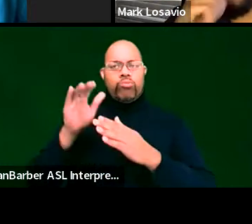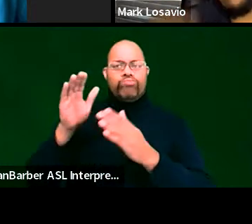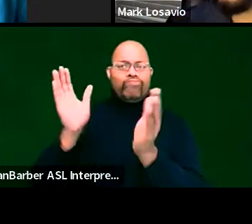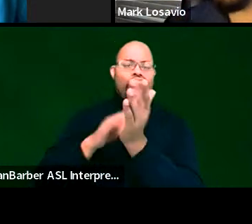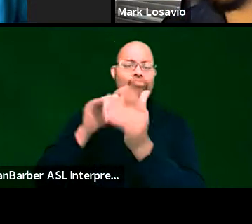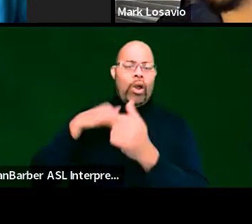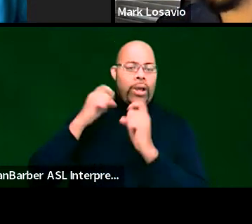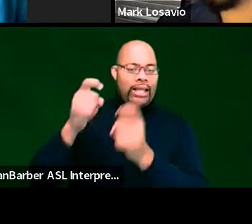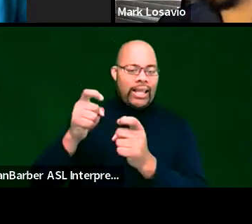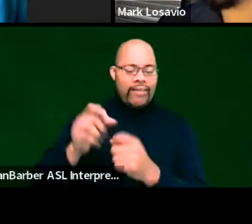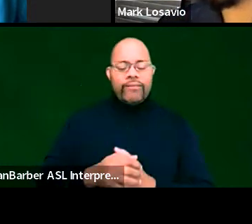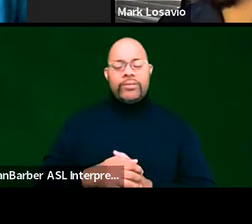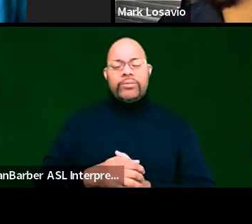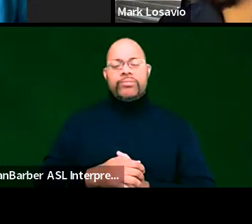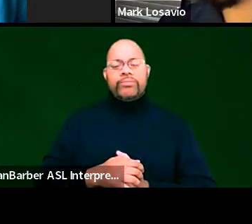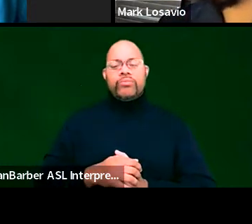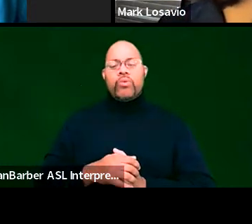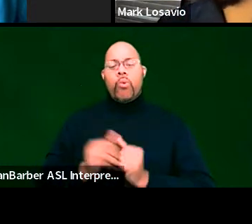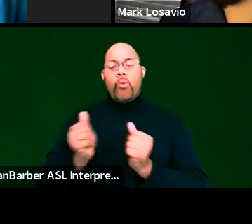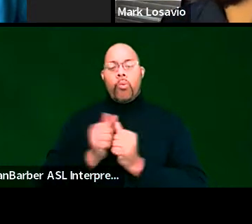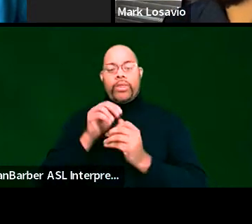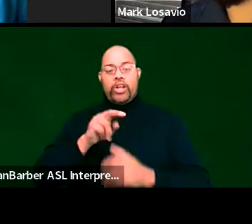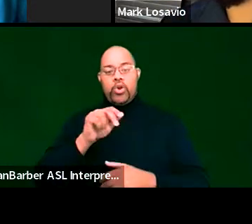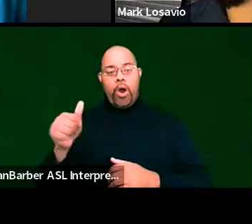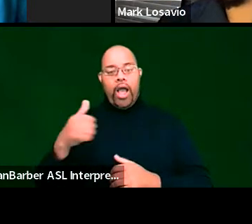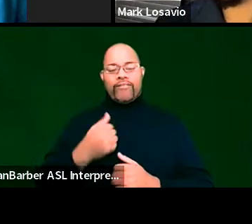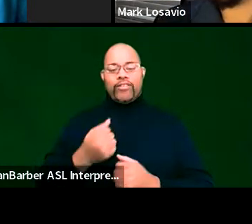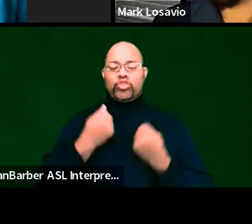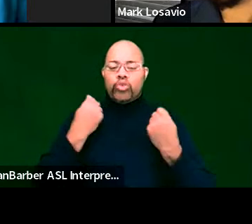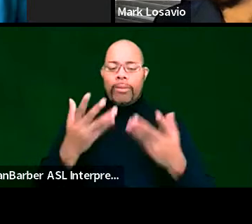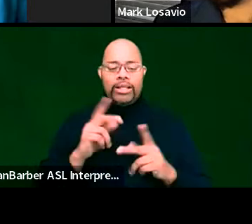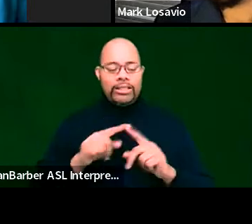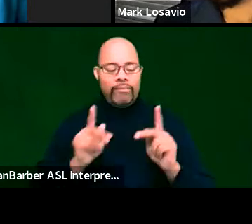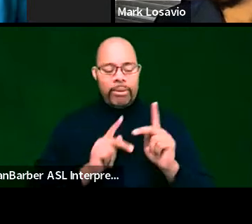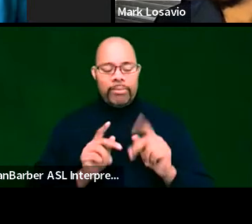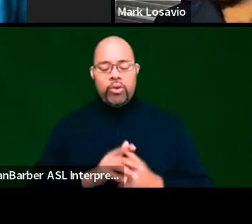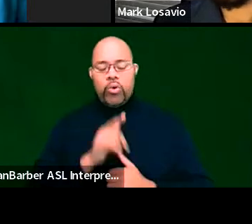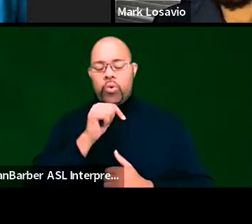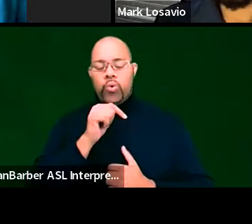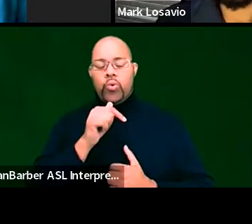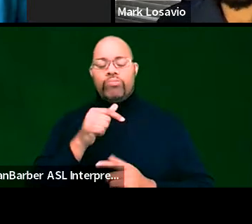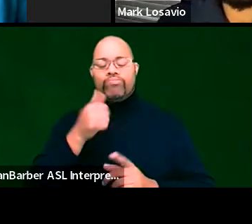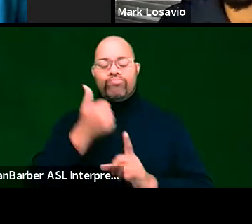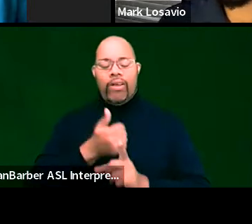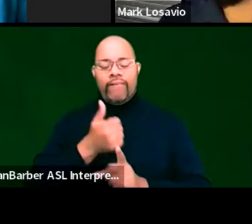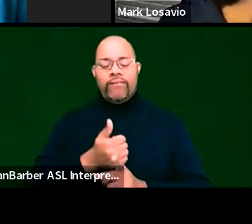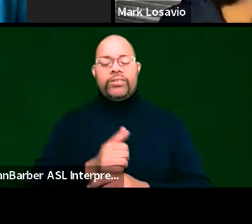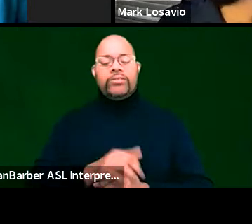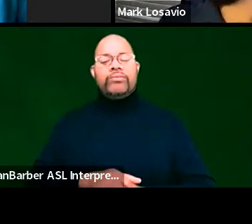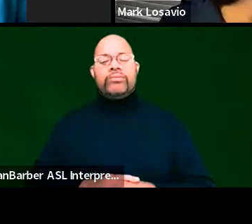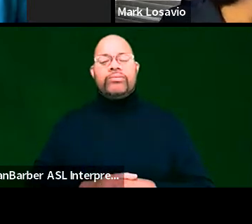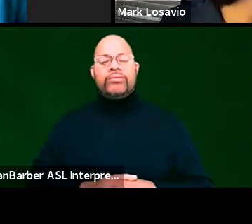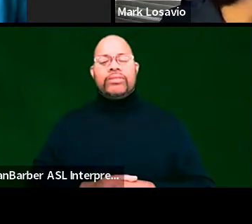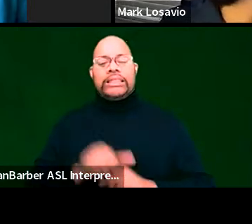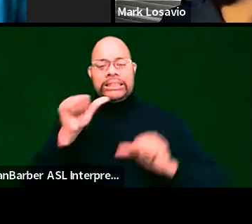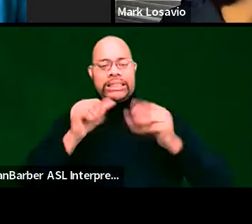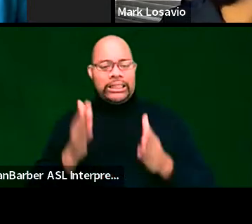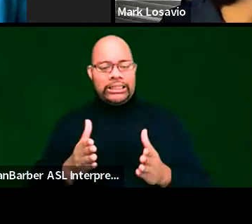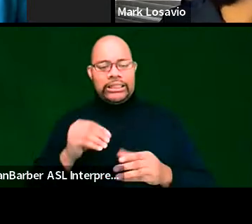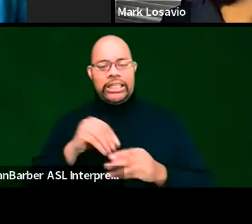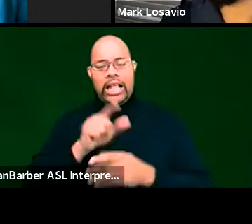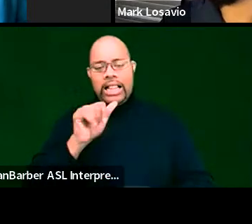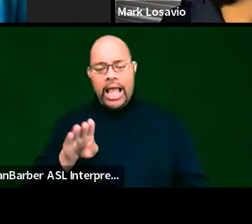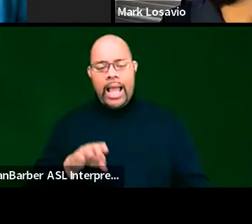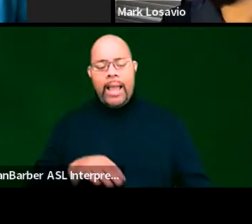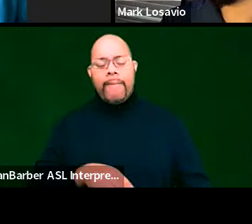give is that within NOAA, we have so many people who are, you know, our scientists in our labs